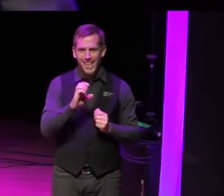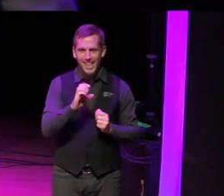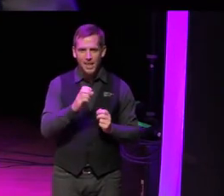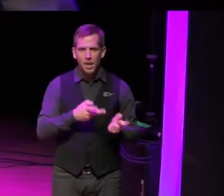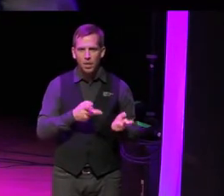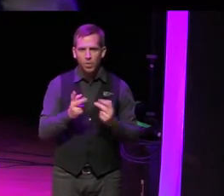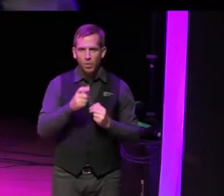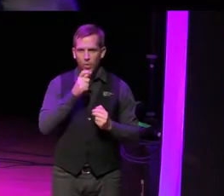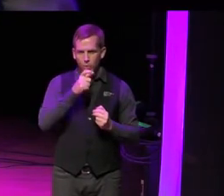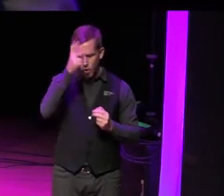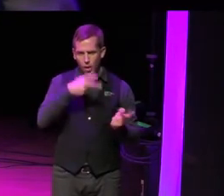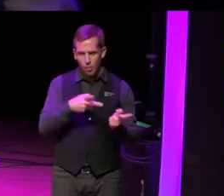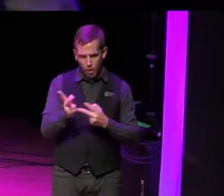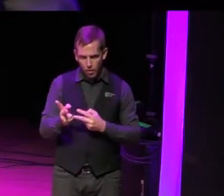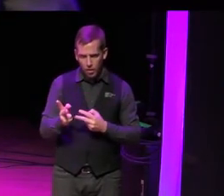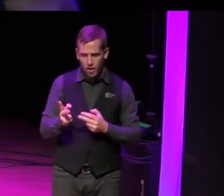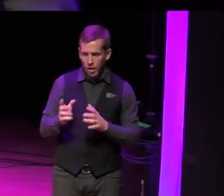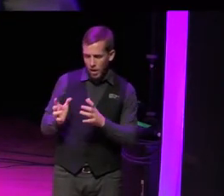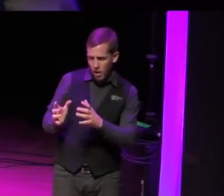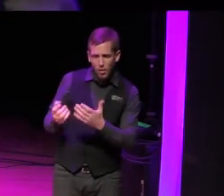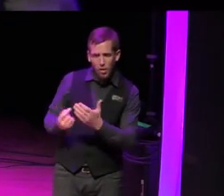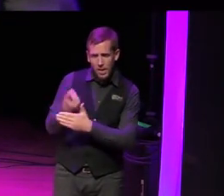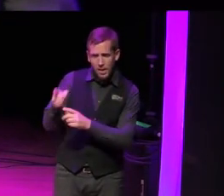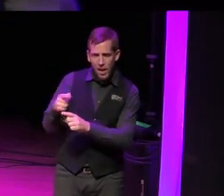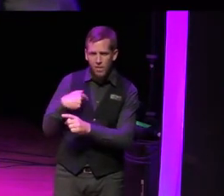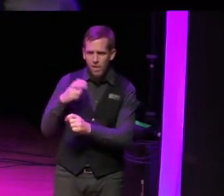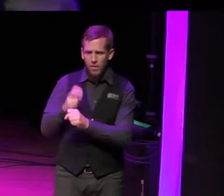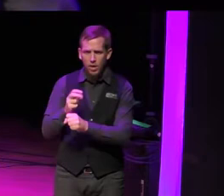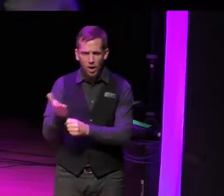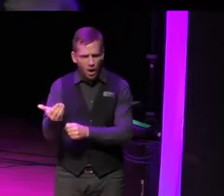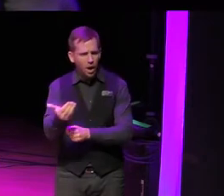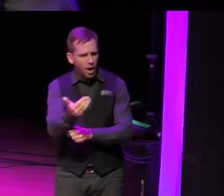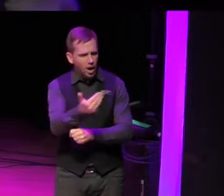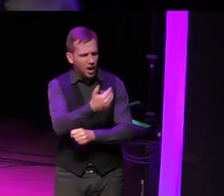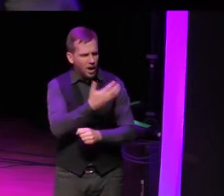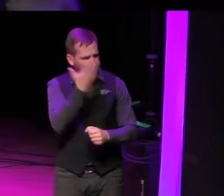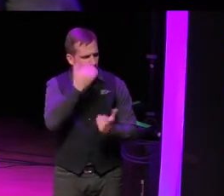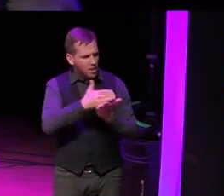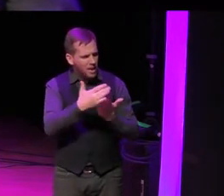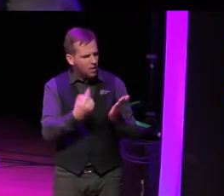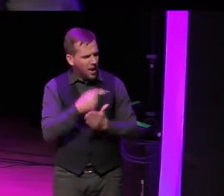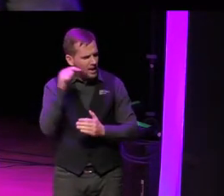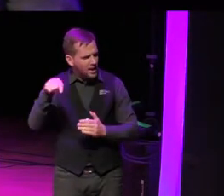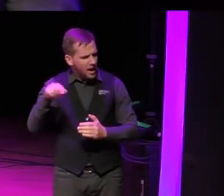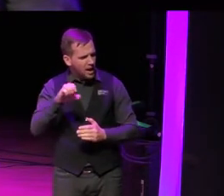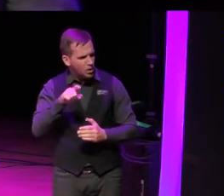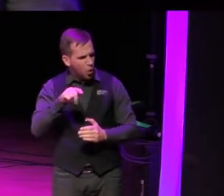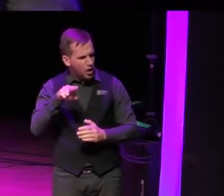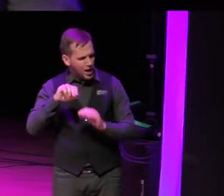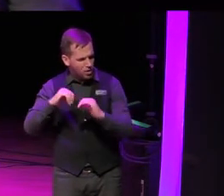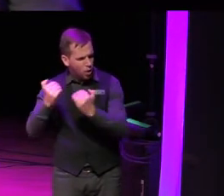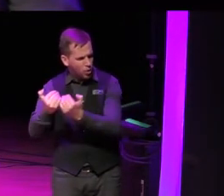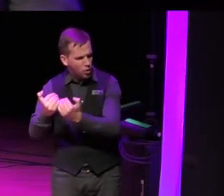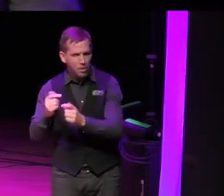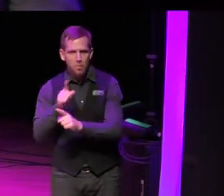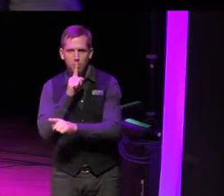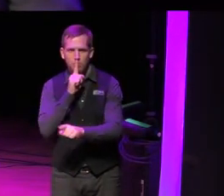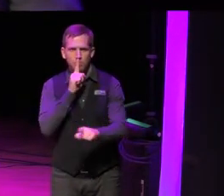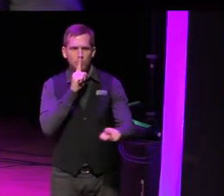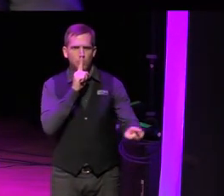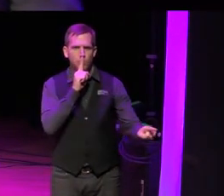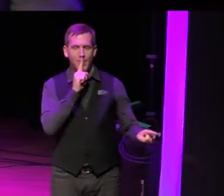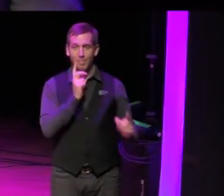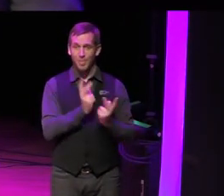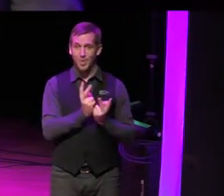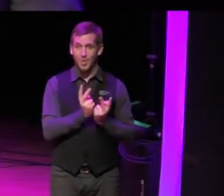to come and speak to us about what had really happened. But they don't. Nobody wanted to come and talk about it. So people really, really want to